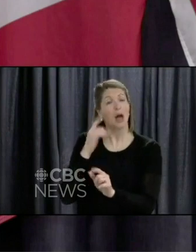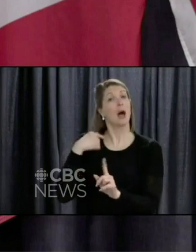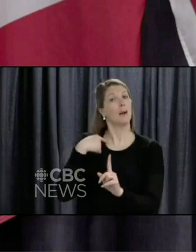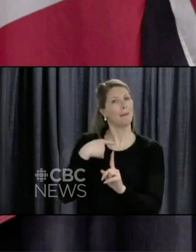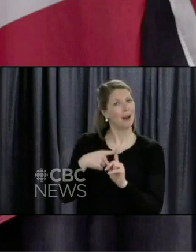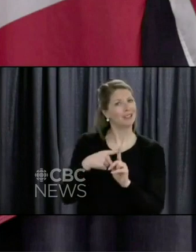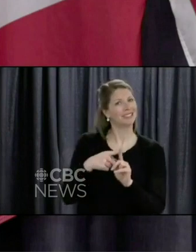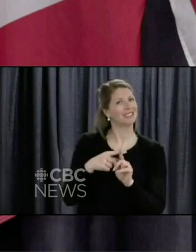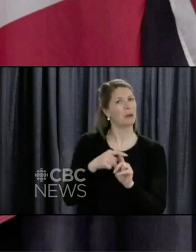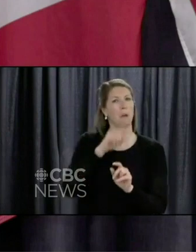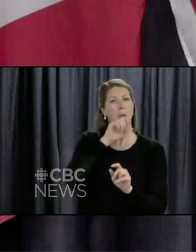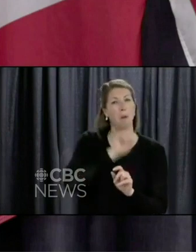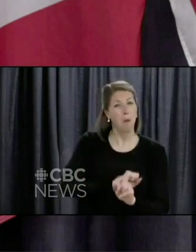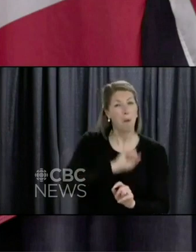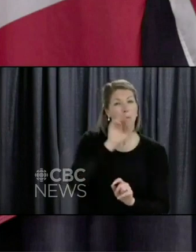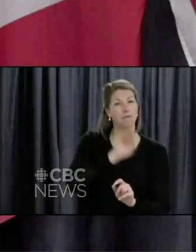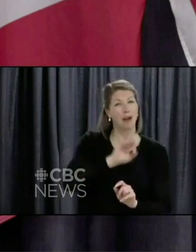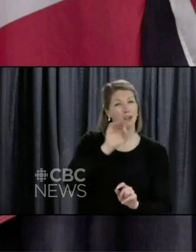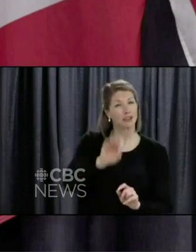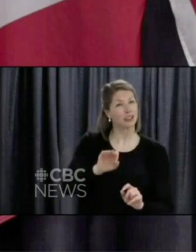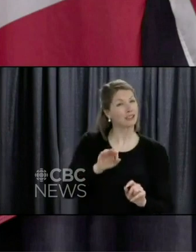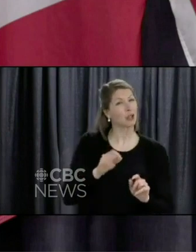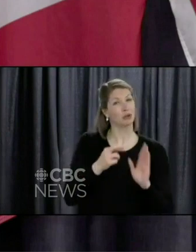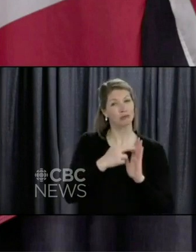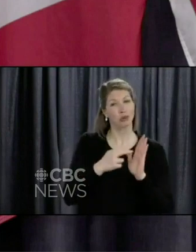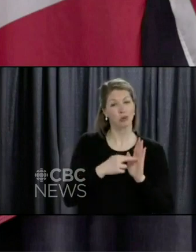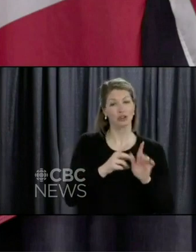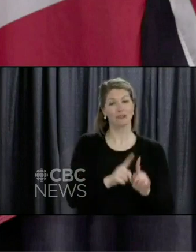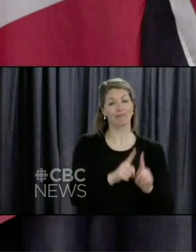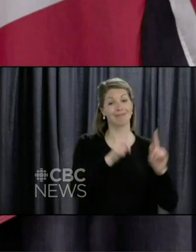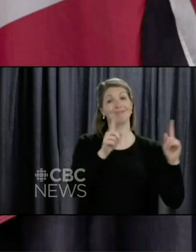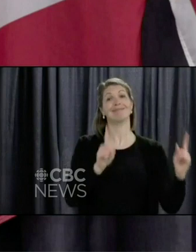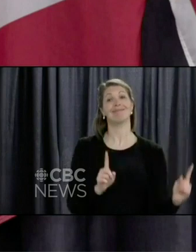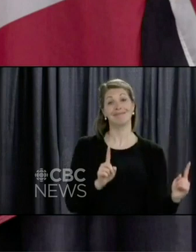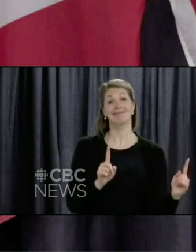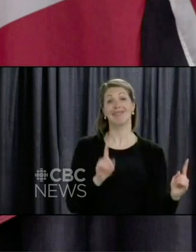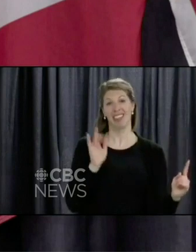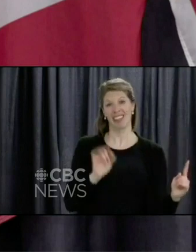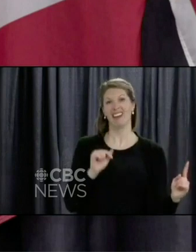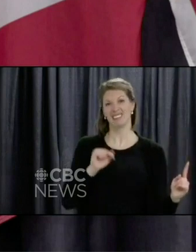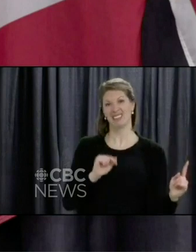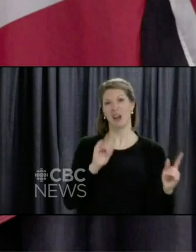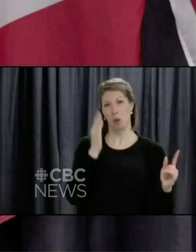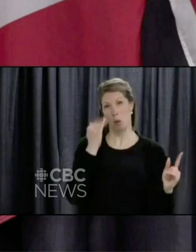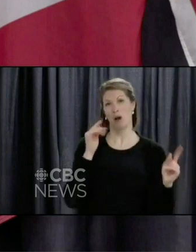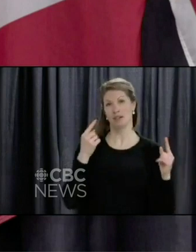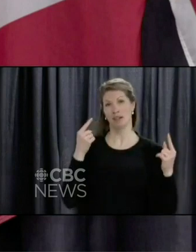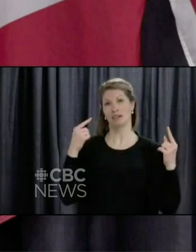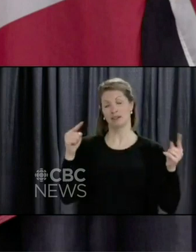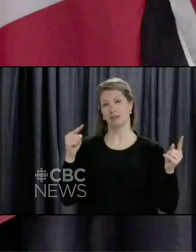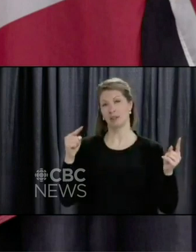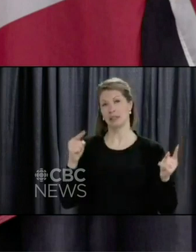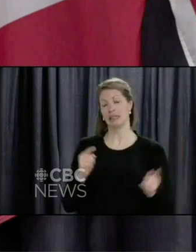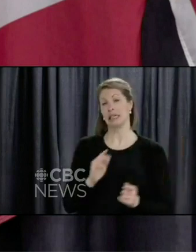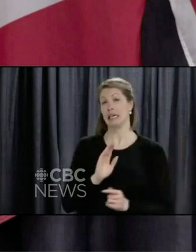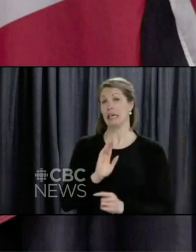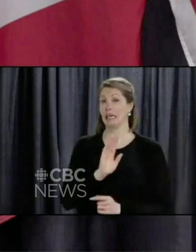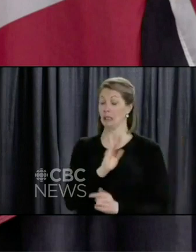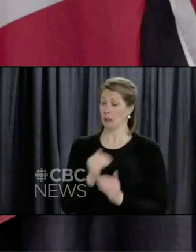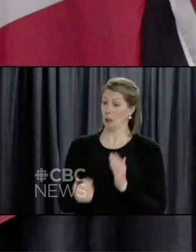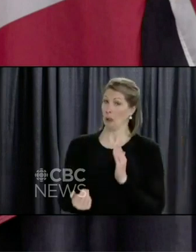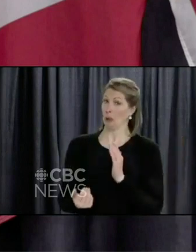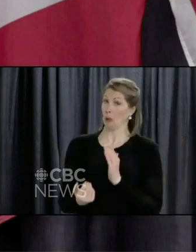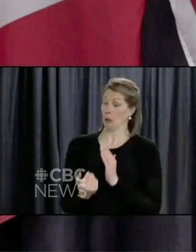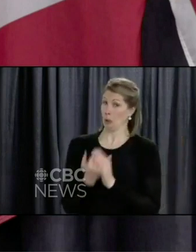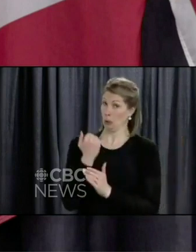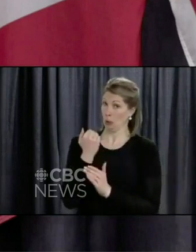public health and contact tracing. But also he's introduced concepts around digital contact tracing, which will bring this